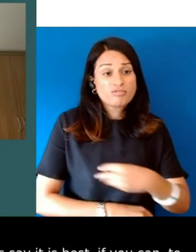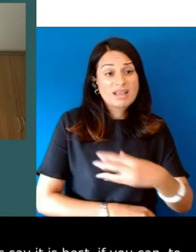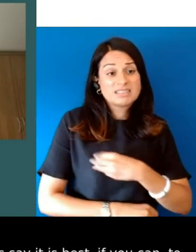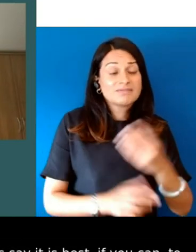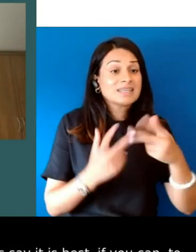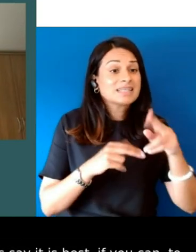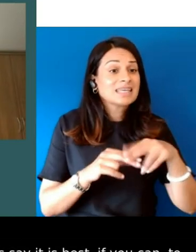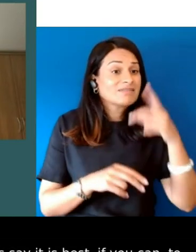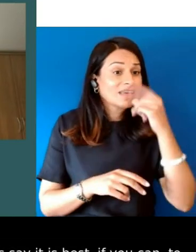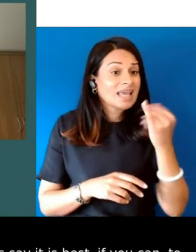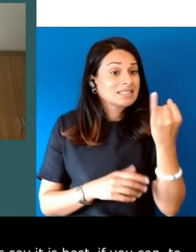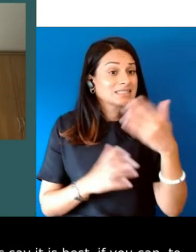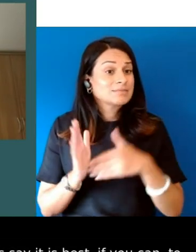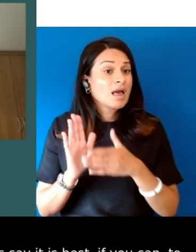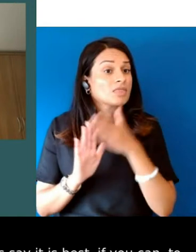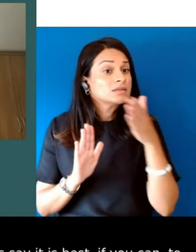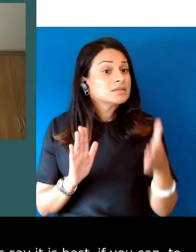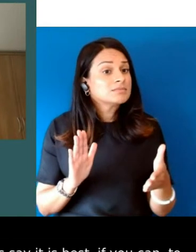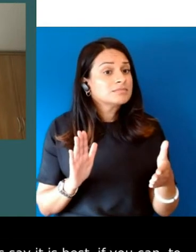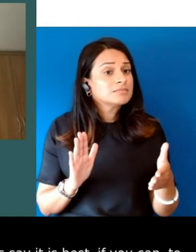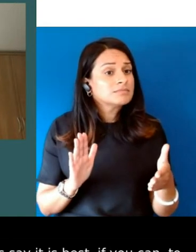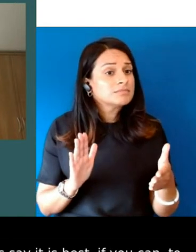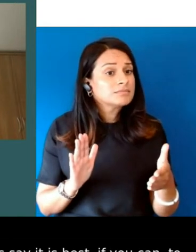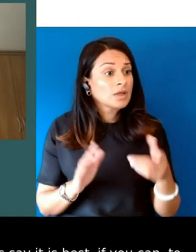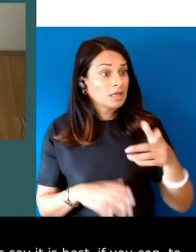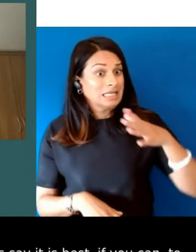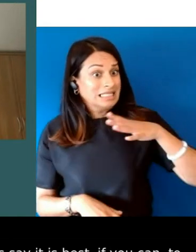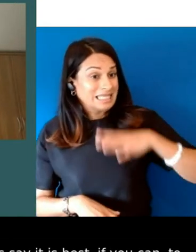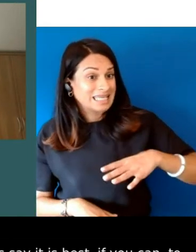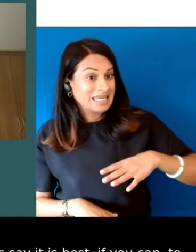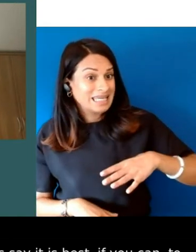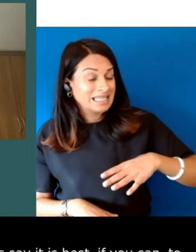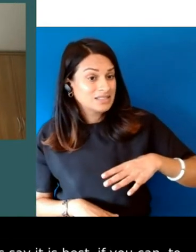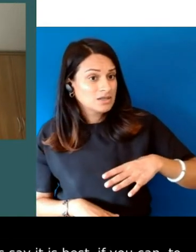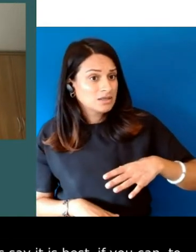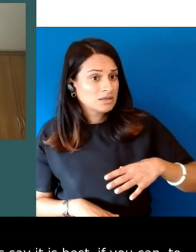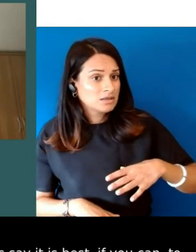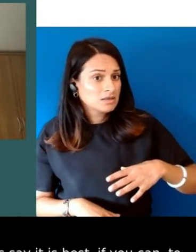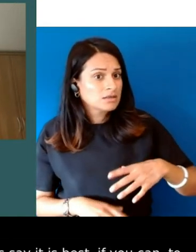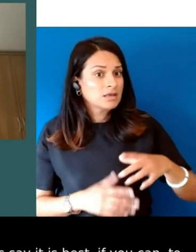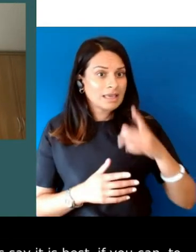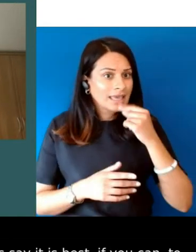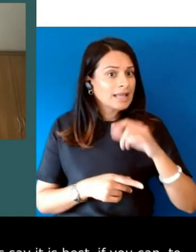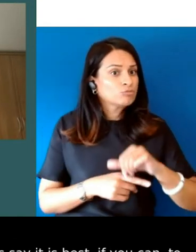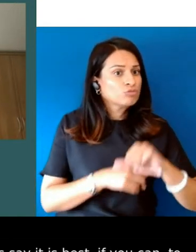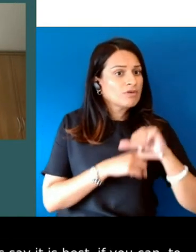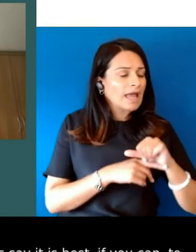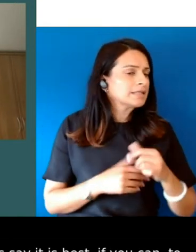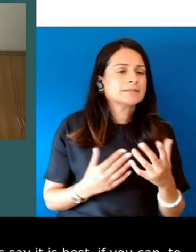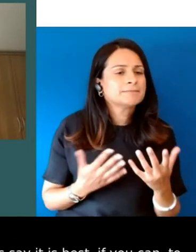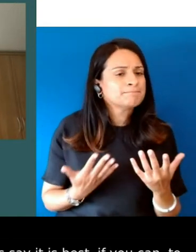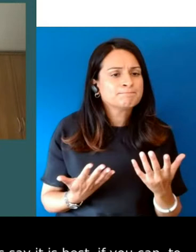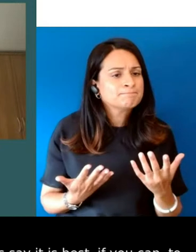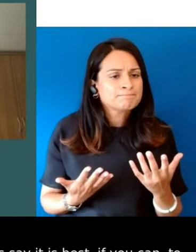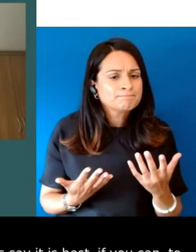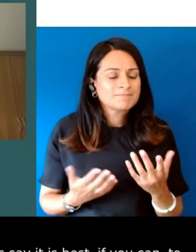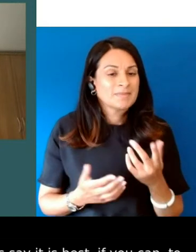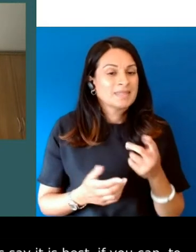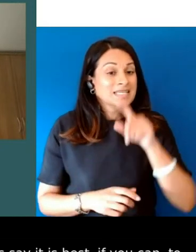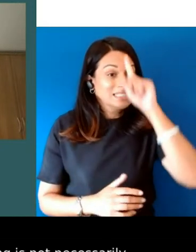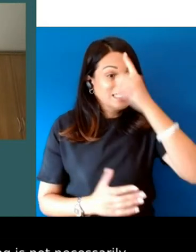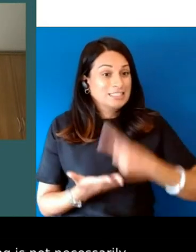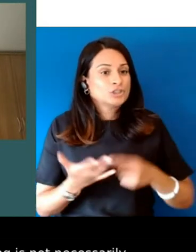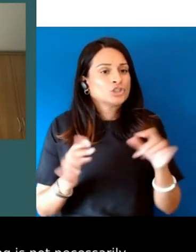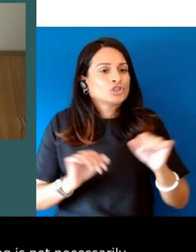months but again it's not necessarily breastfeeding it's not necessarily preventative so i think the jury is slightly out i think we should keep an eye on the